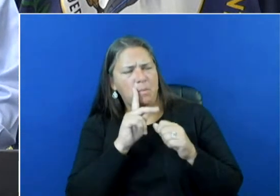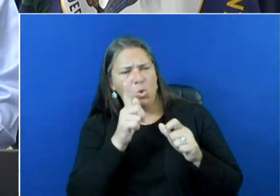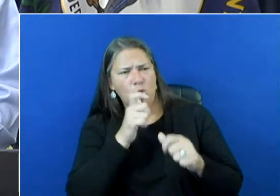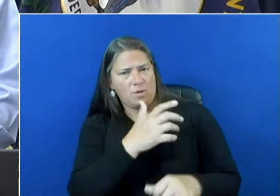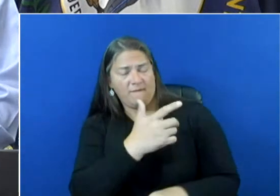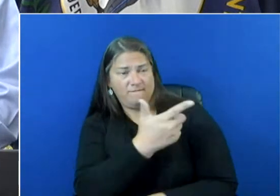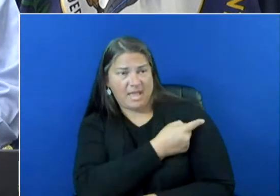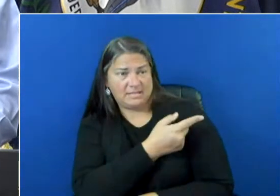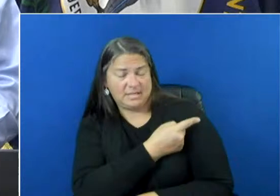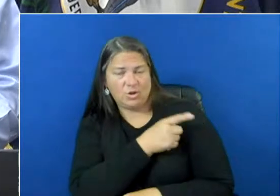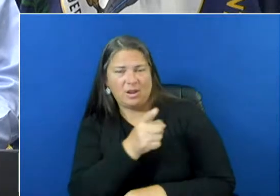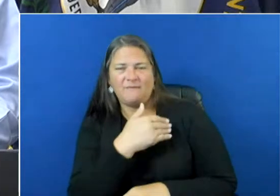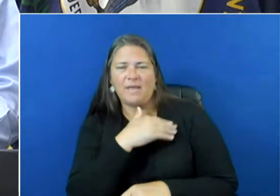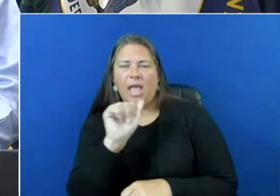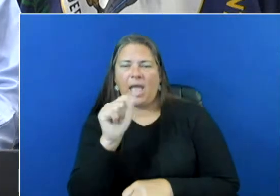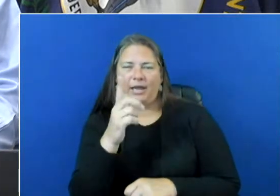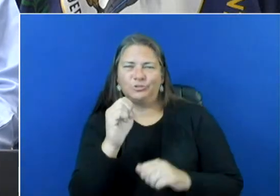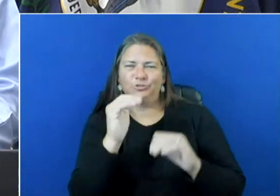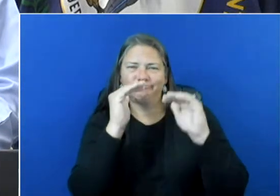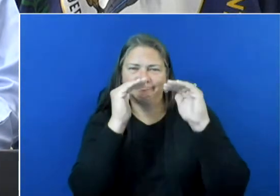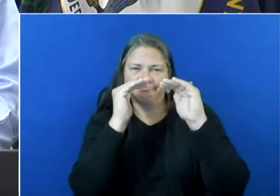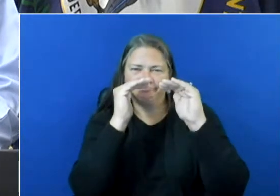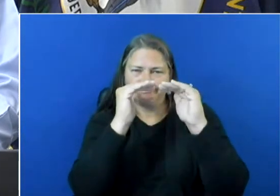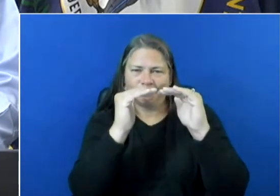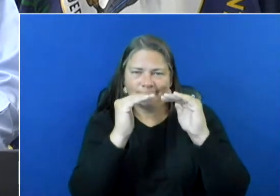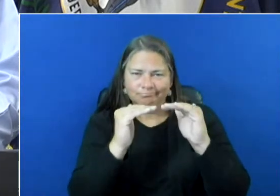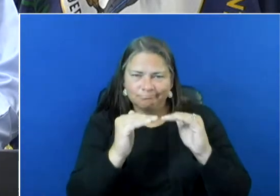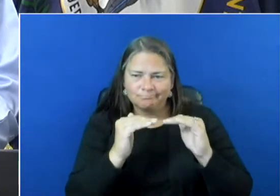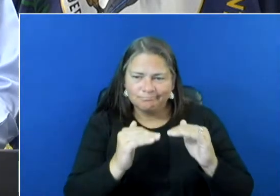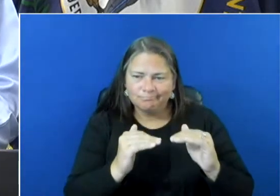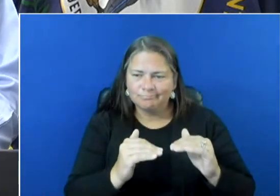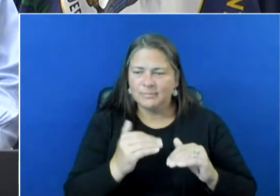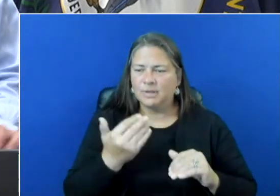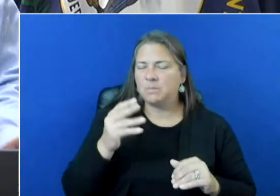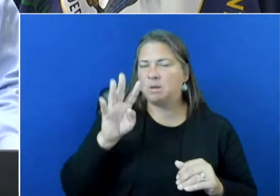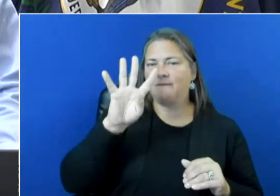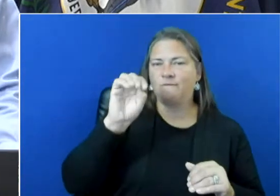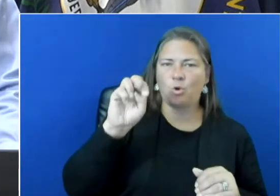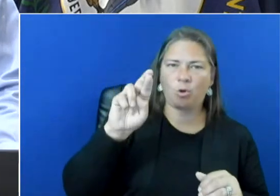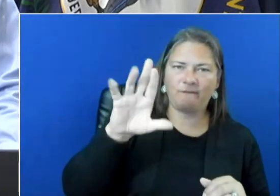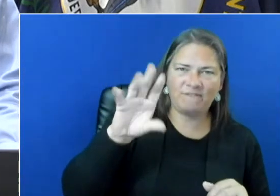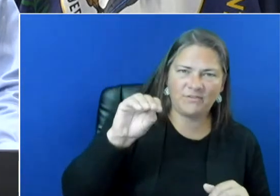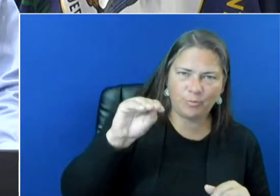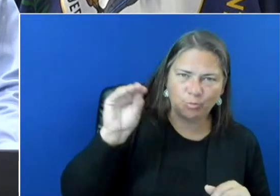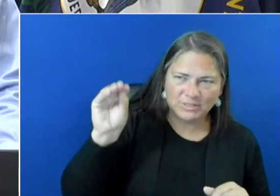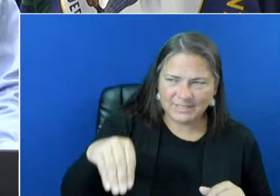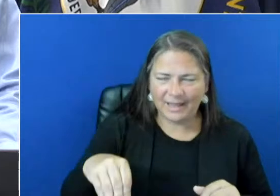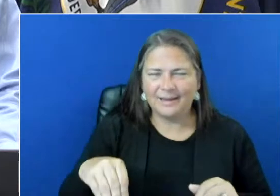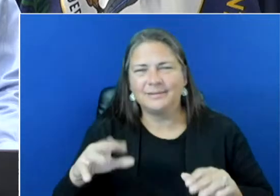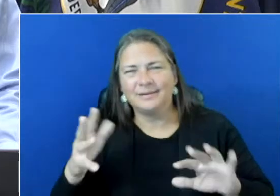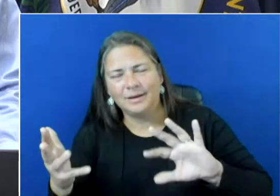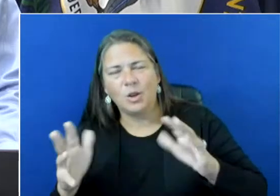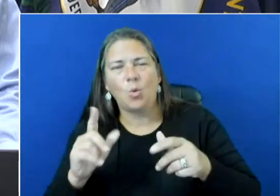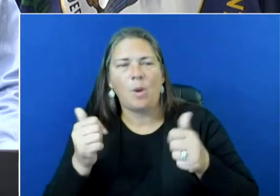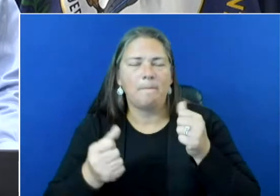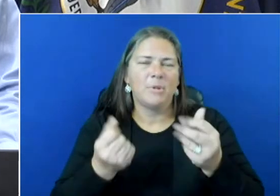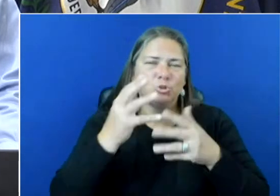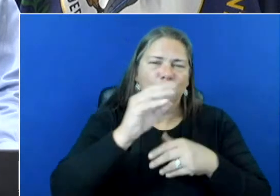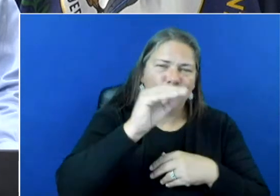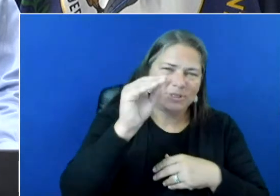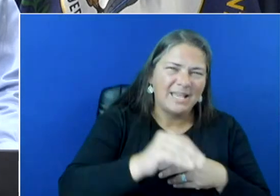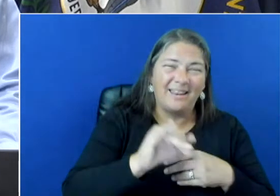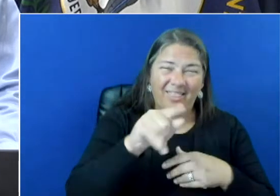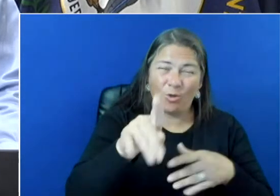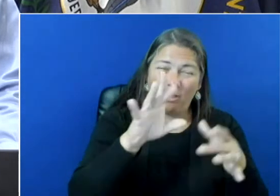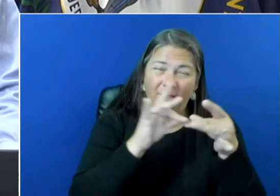for example, and which counties are at above 40 or 50%. What else are you able to tell us in regards to who